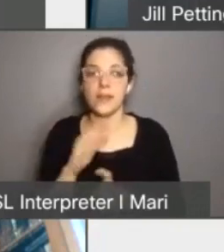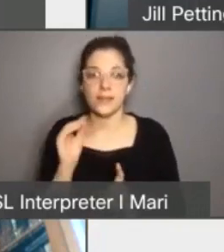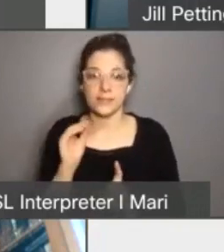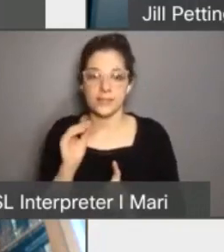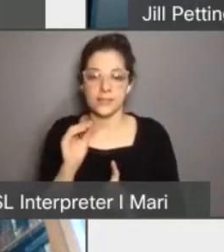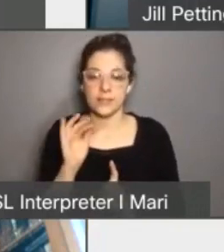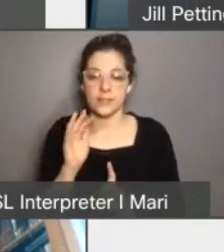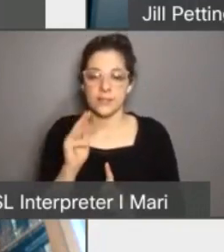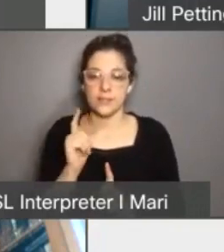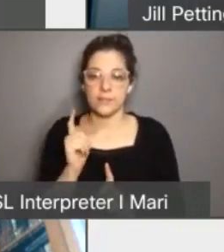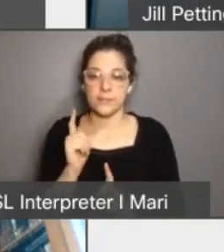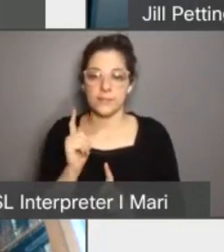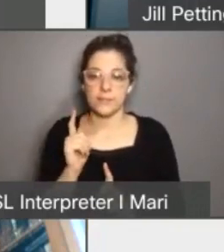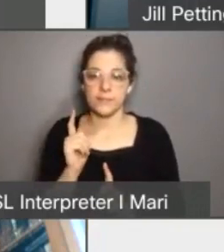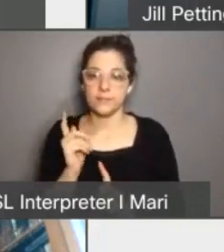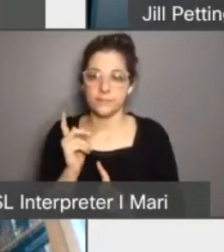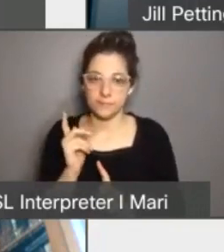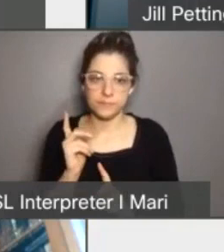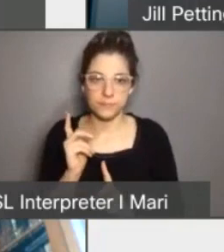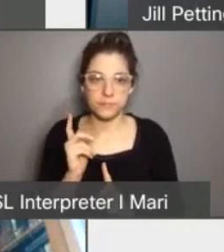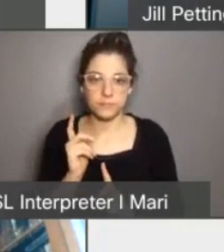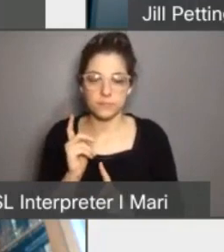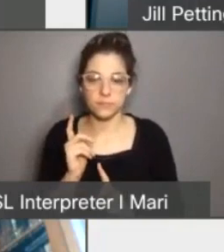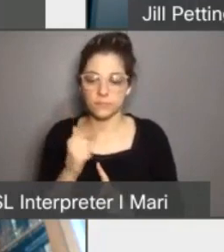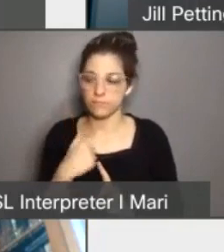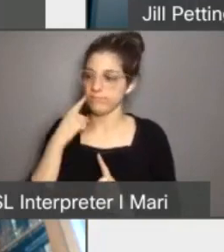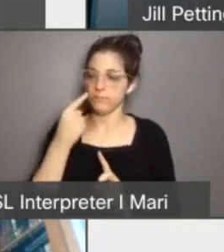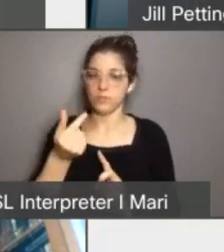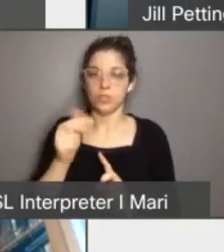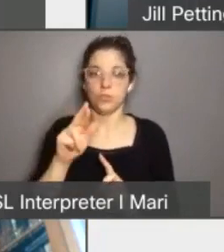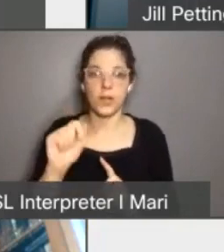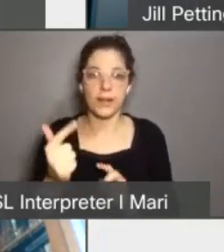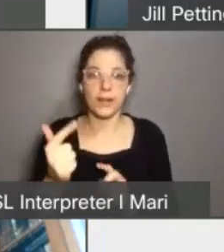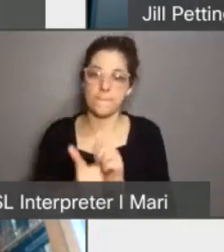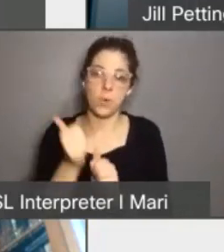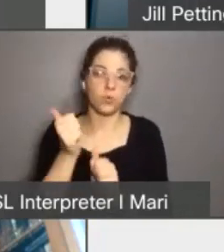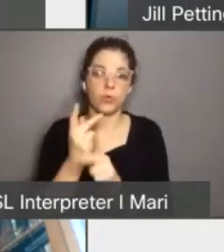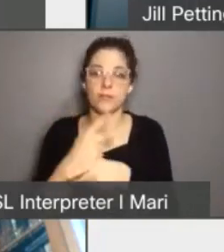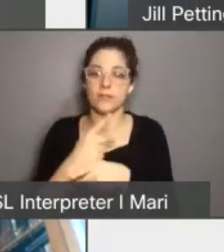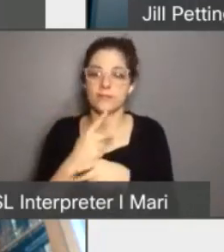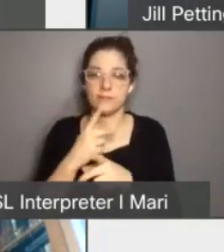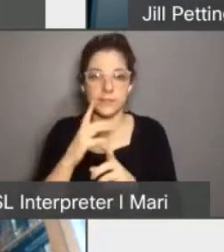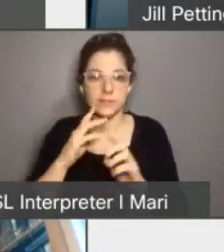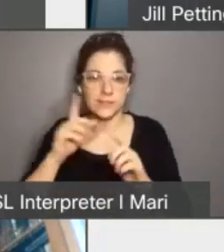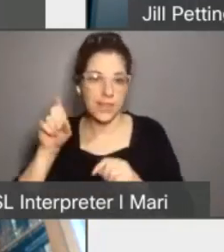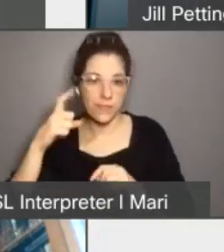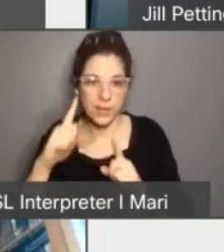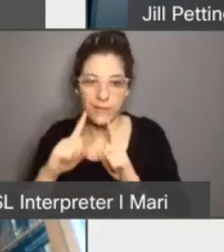And it was I think Greg, you said it was one of the most productive government conversations you've